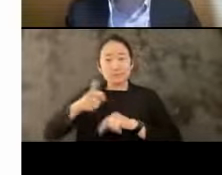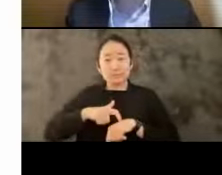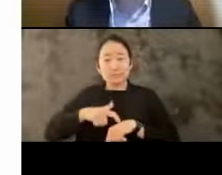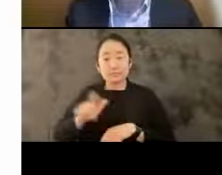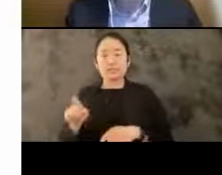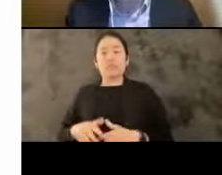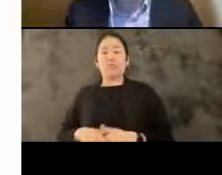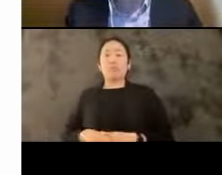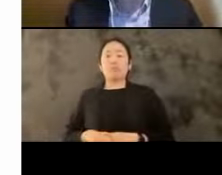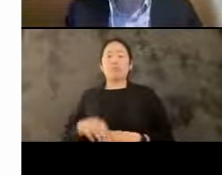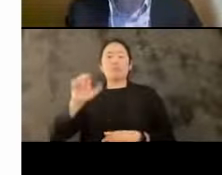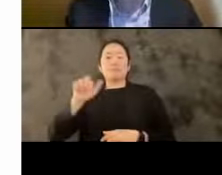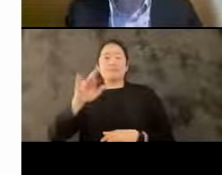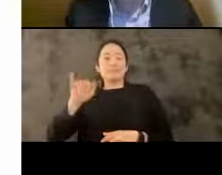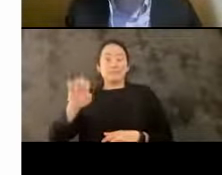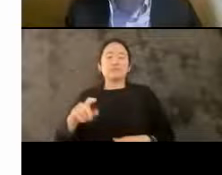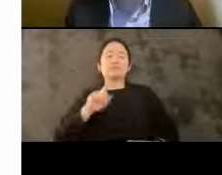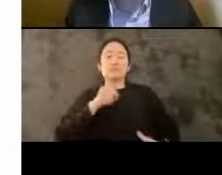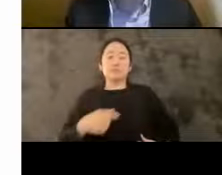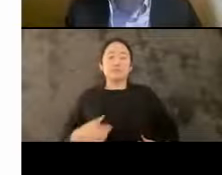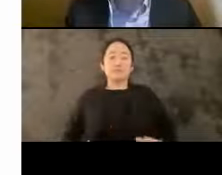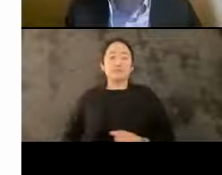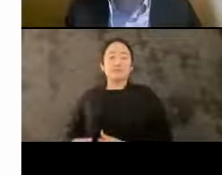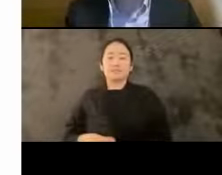I guess, what might be a bigger